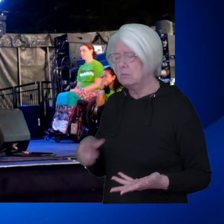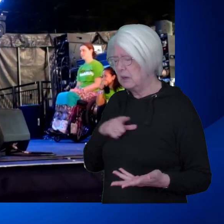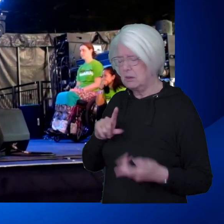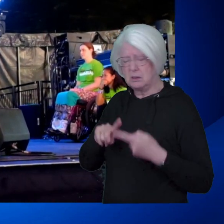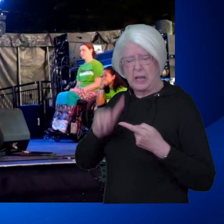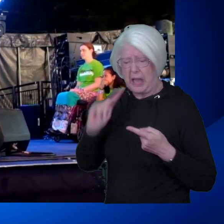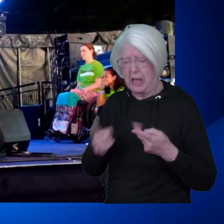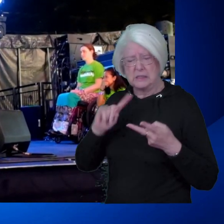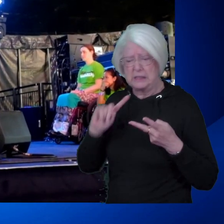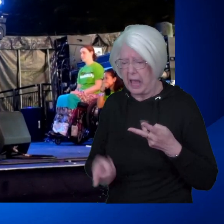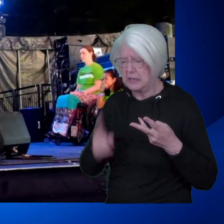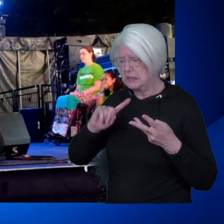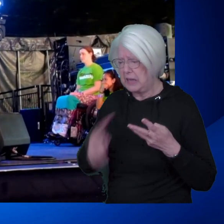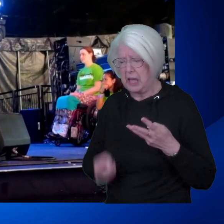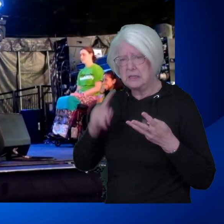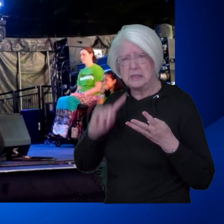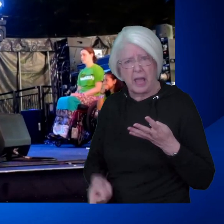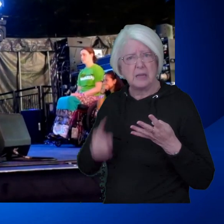cannot do.